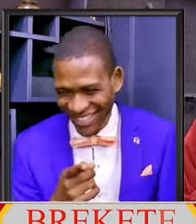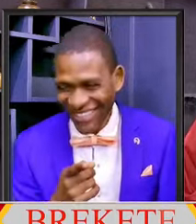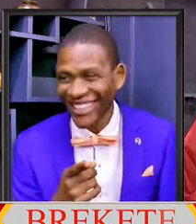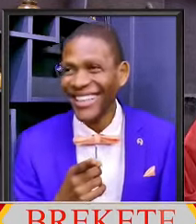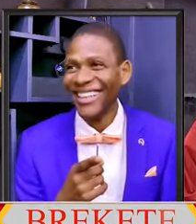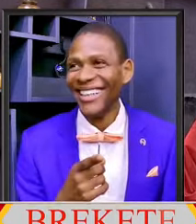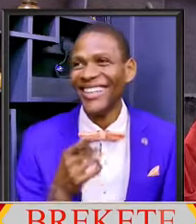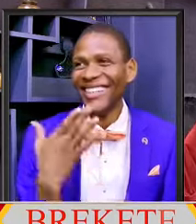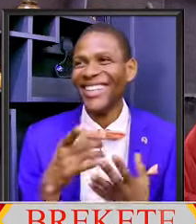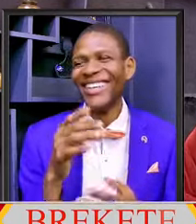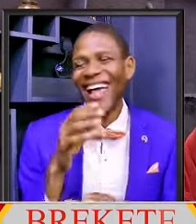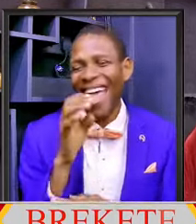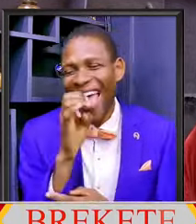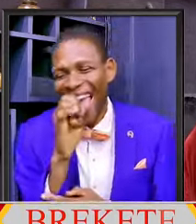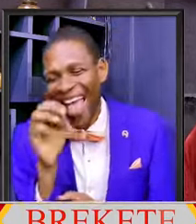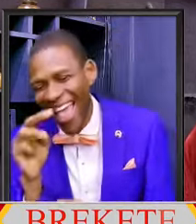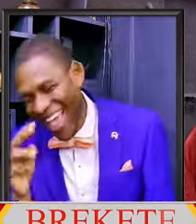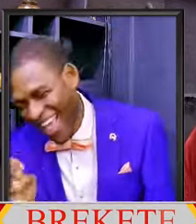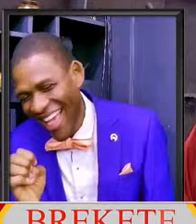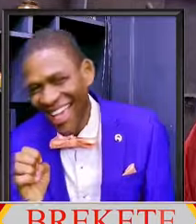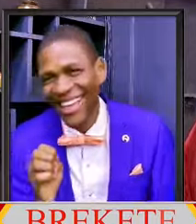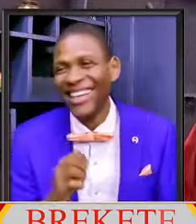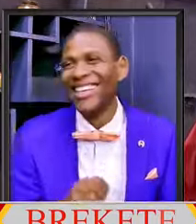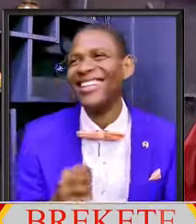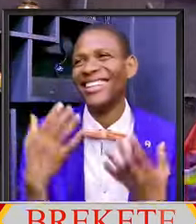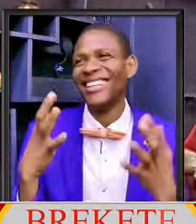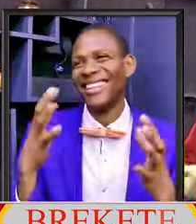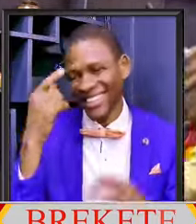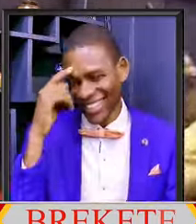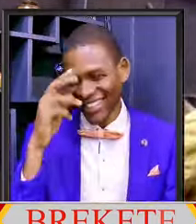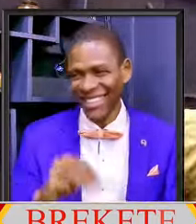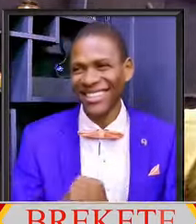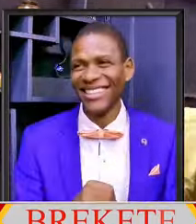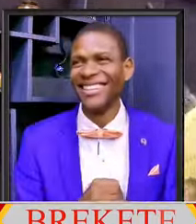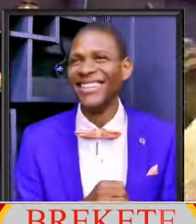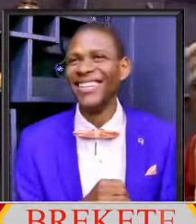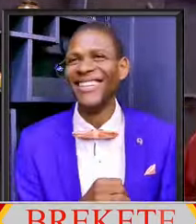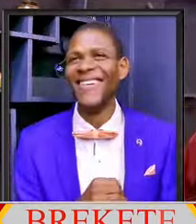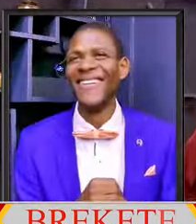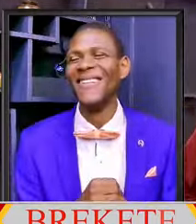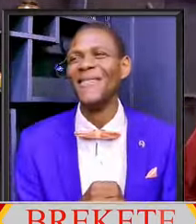May you, Look on a clap for her.